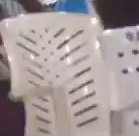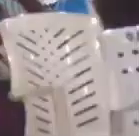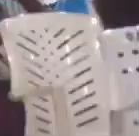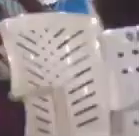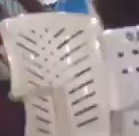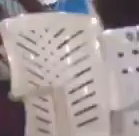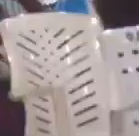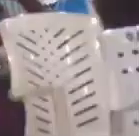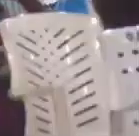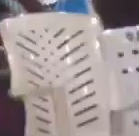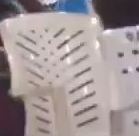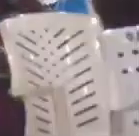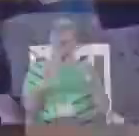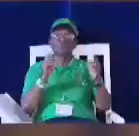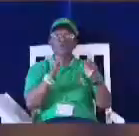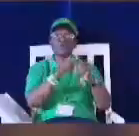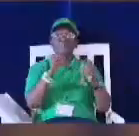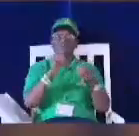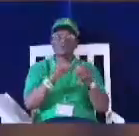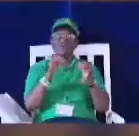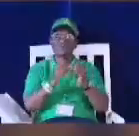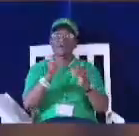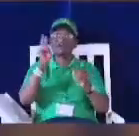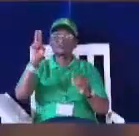Point number two, under application.